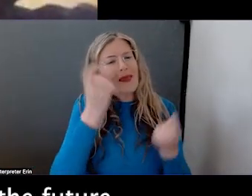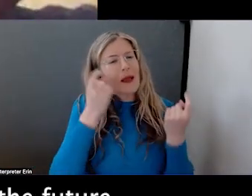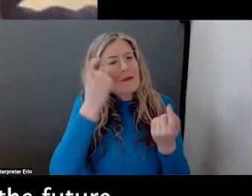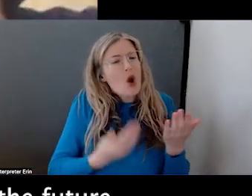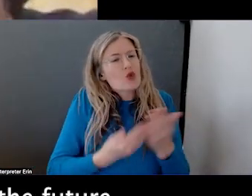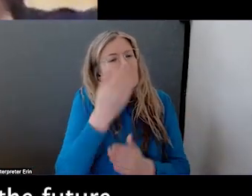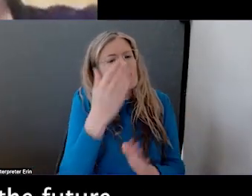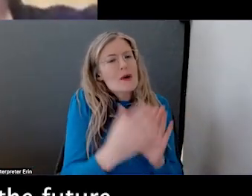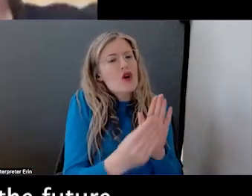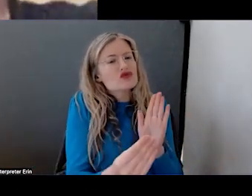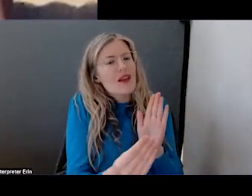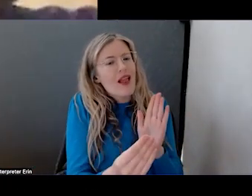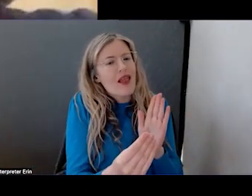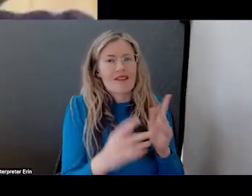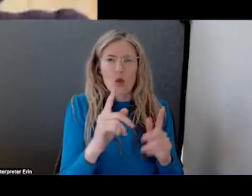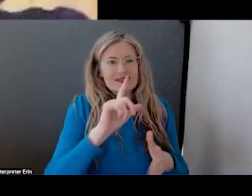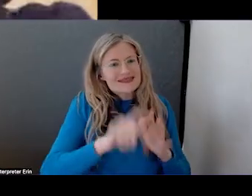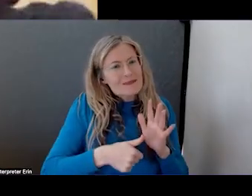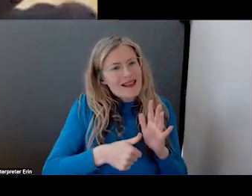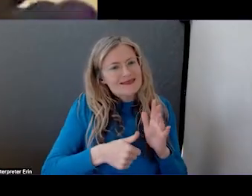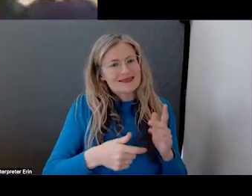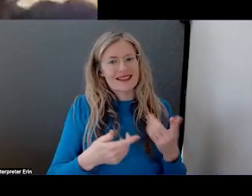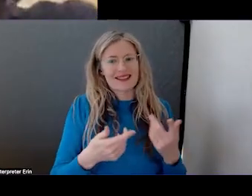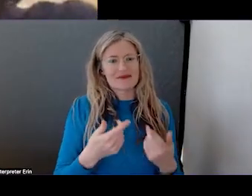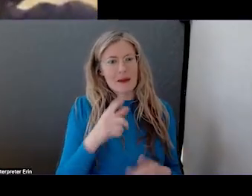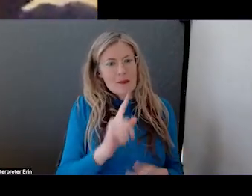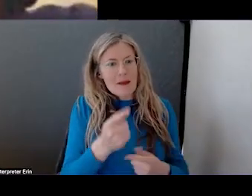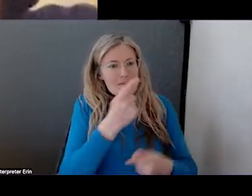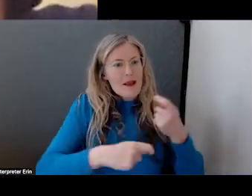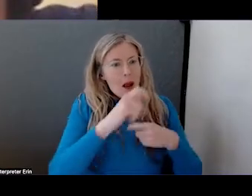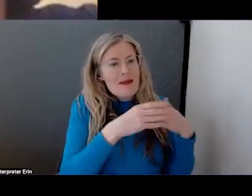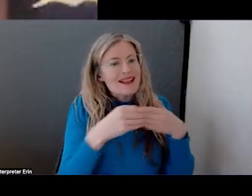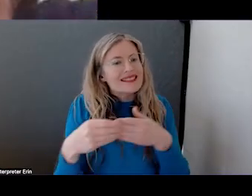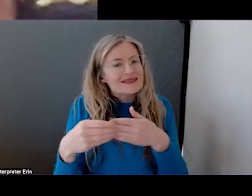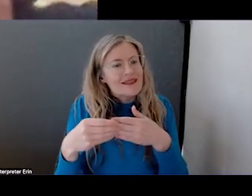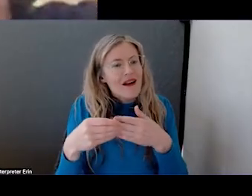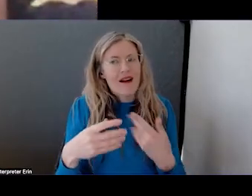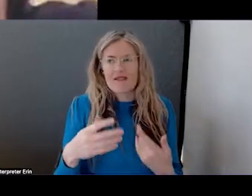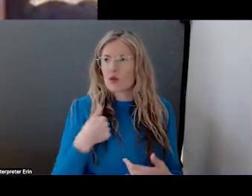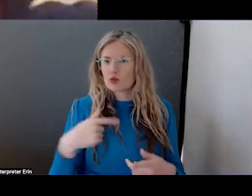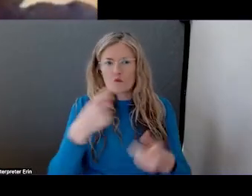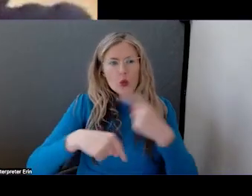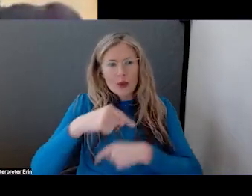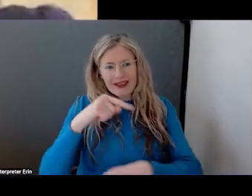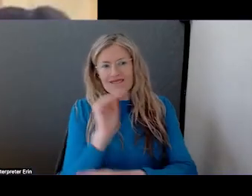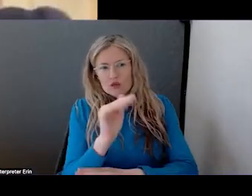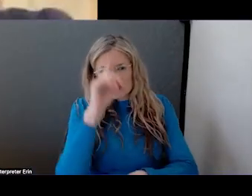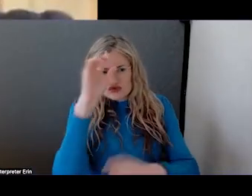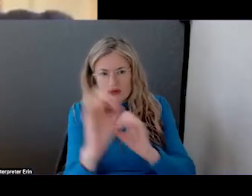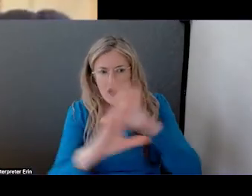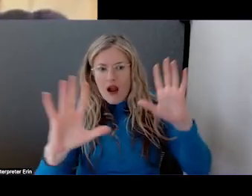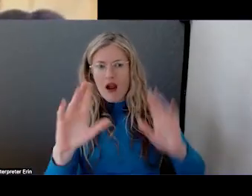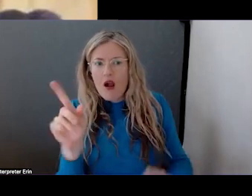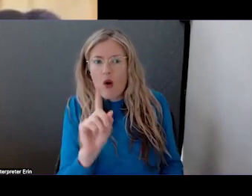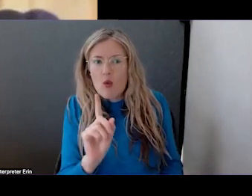about the future scenarios that we could imagine together with the artists. So this